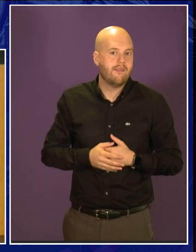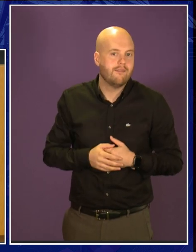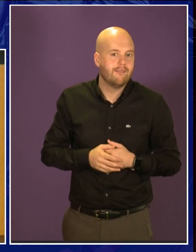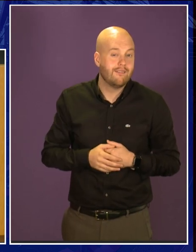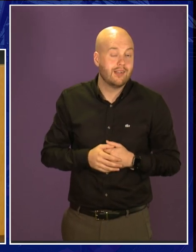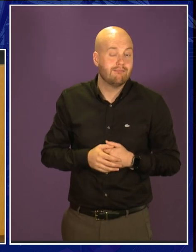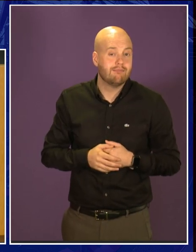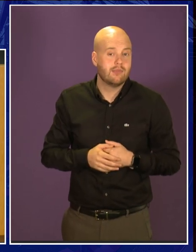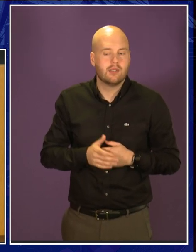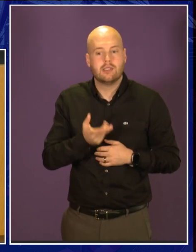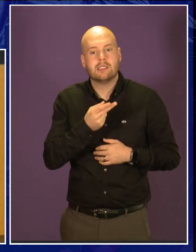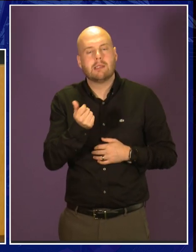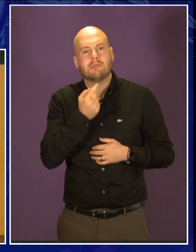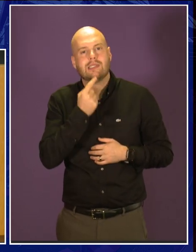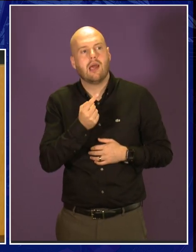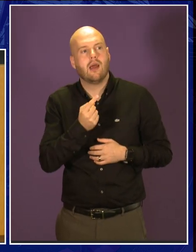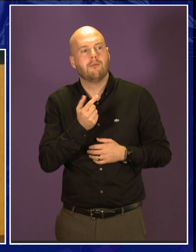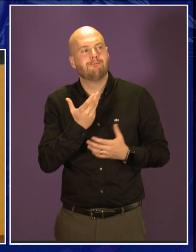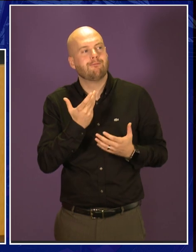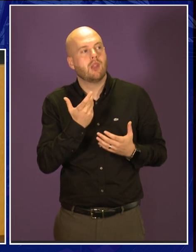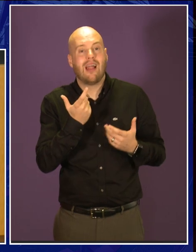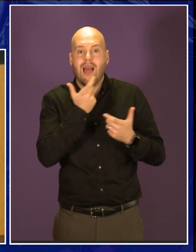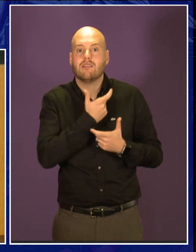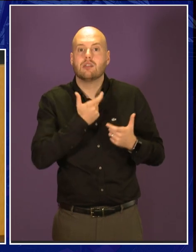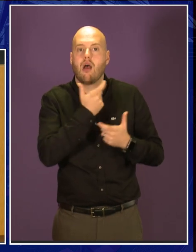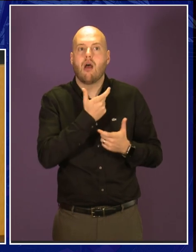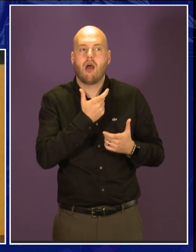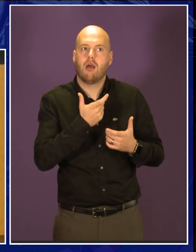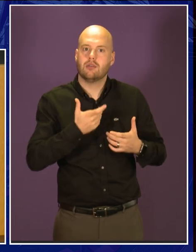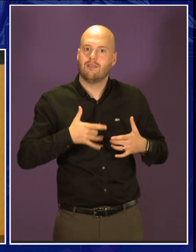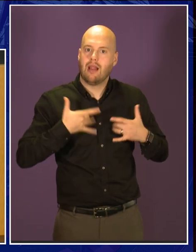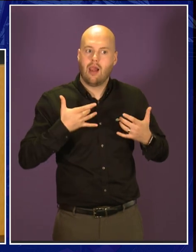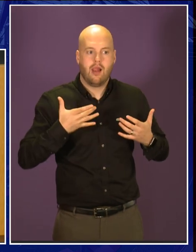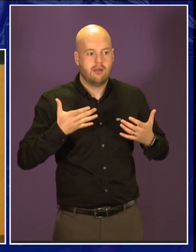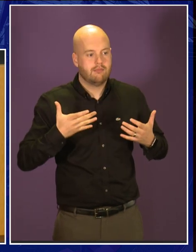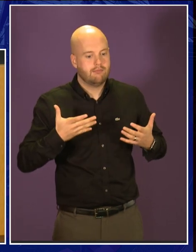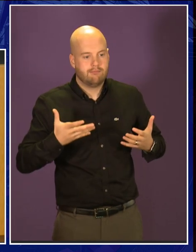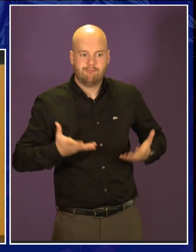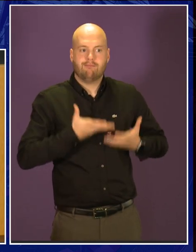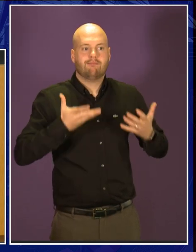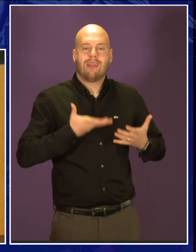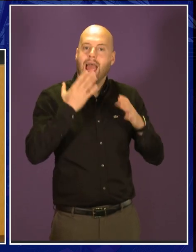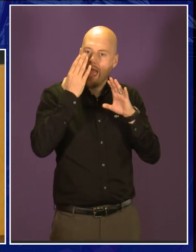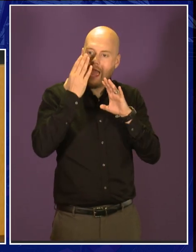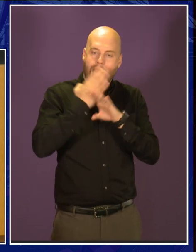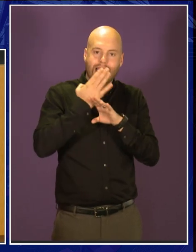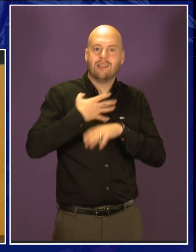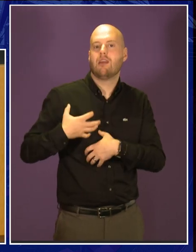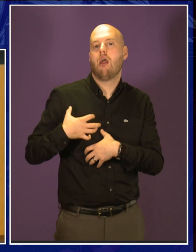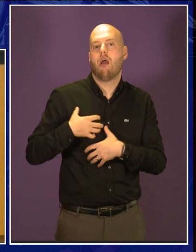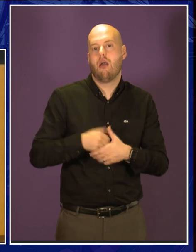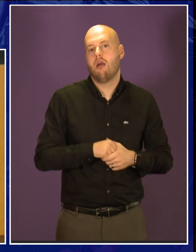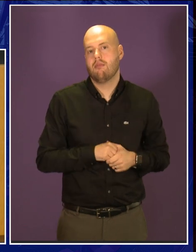say laughter is to hide fear or to despise fear. Some people